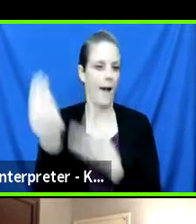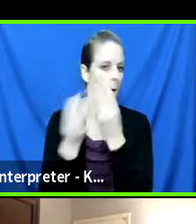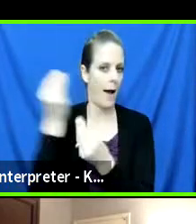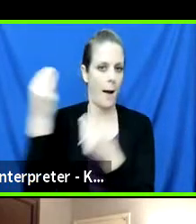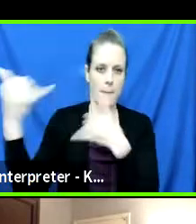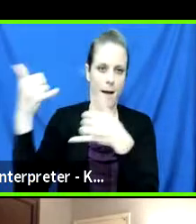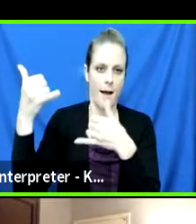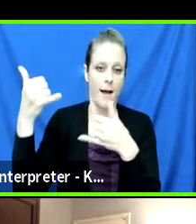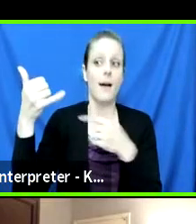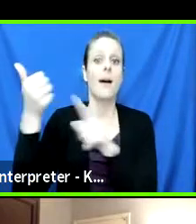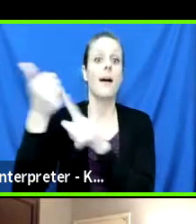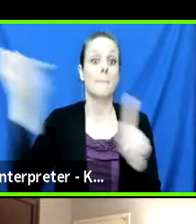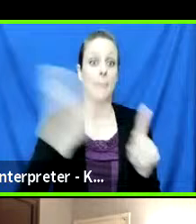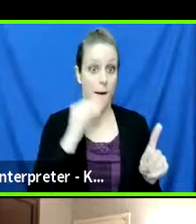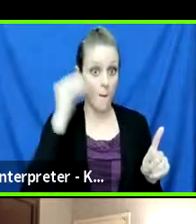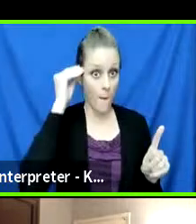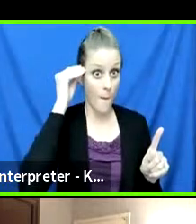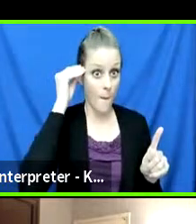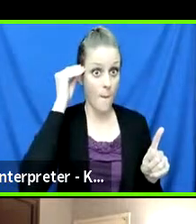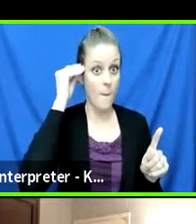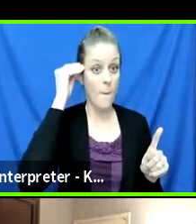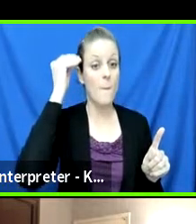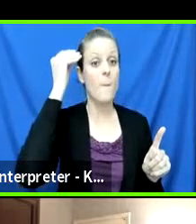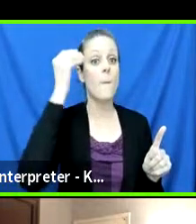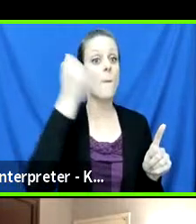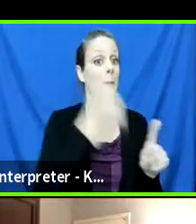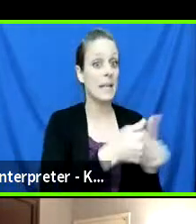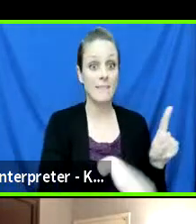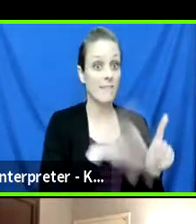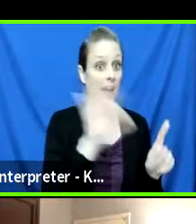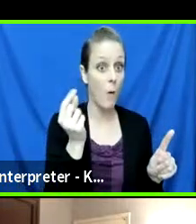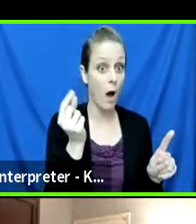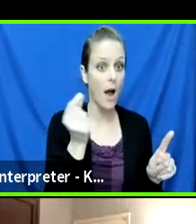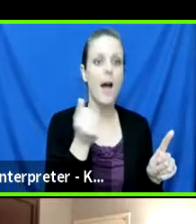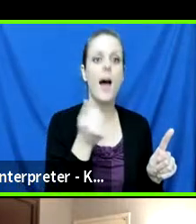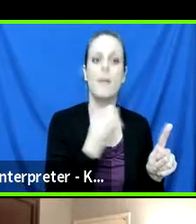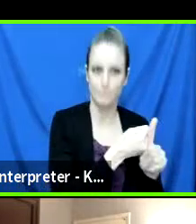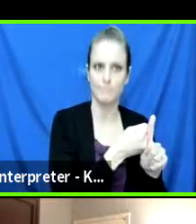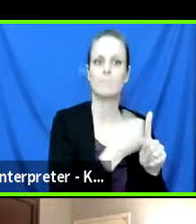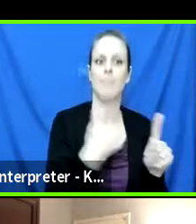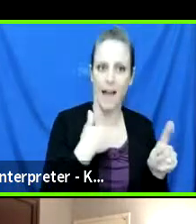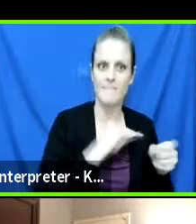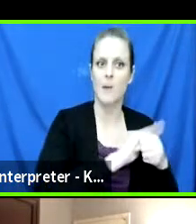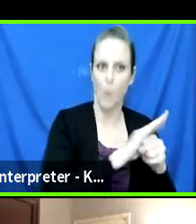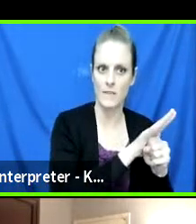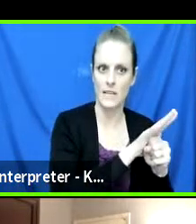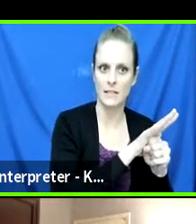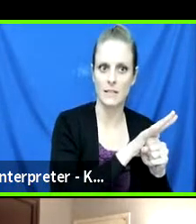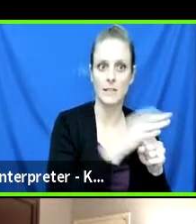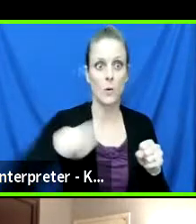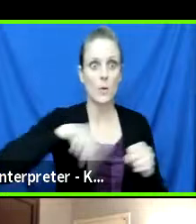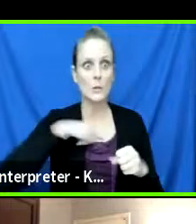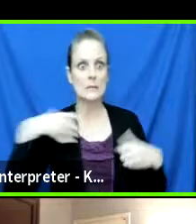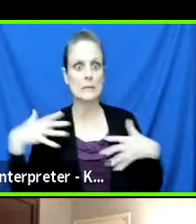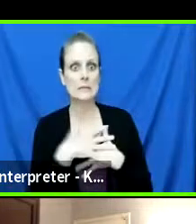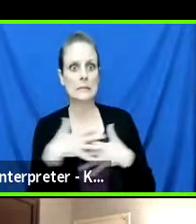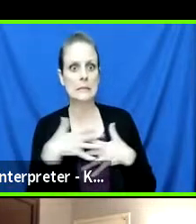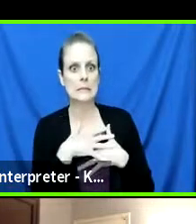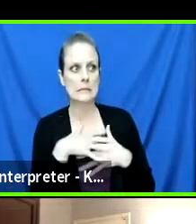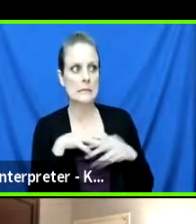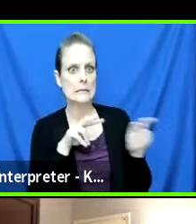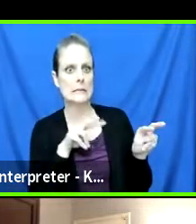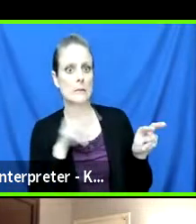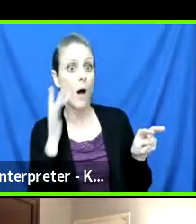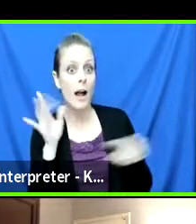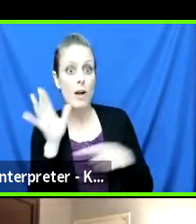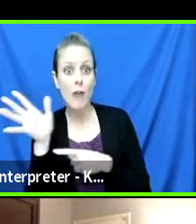he came back home and he found out he had COVID, and we were all scared because my grandmother is